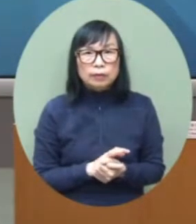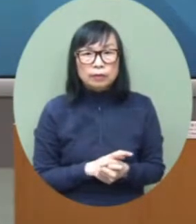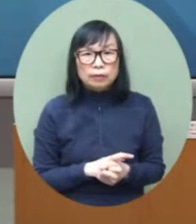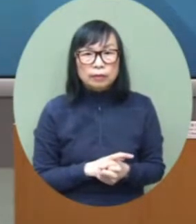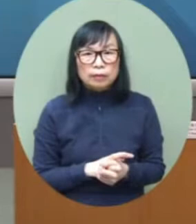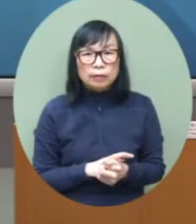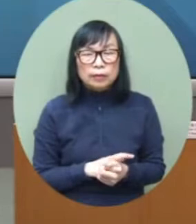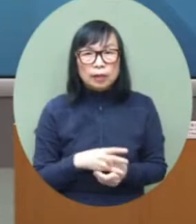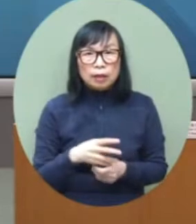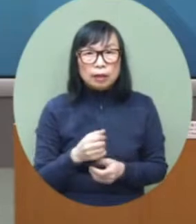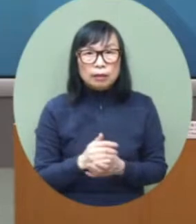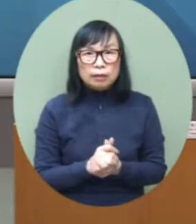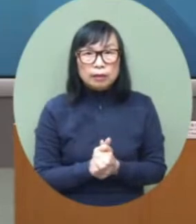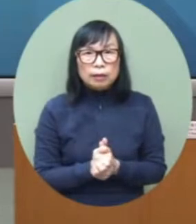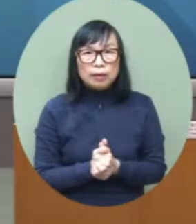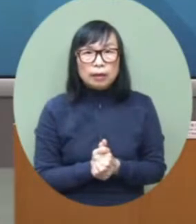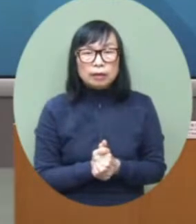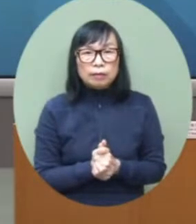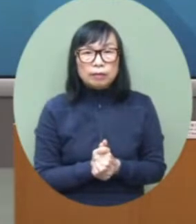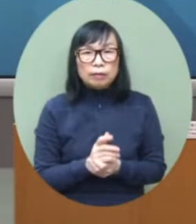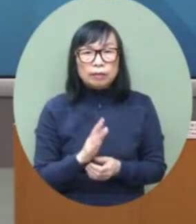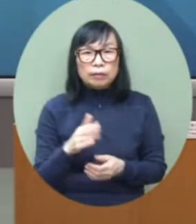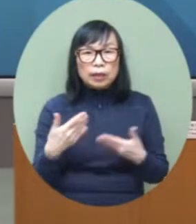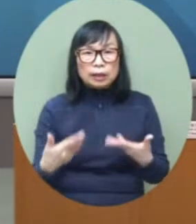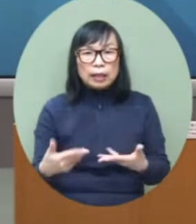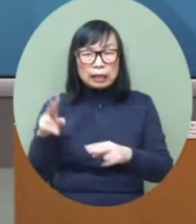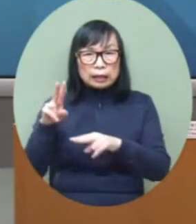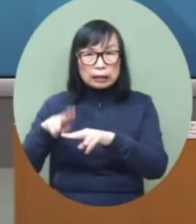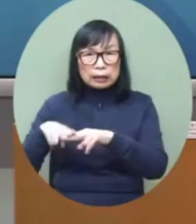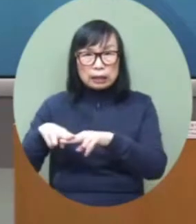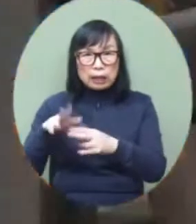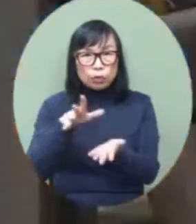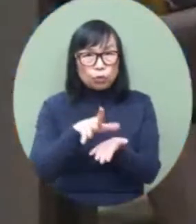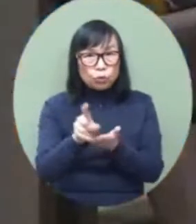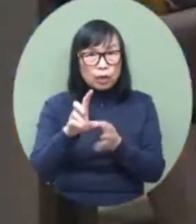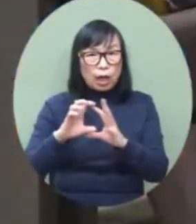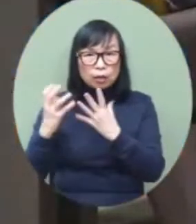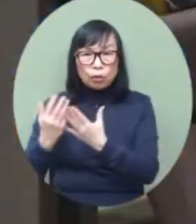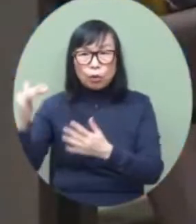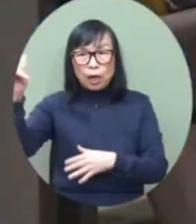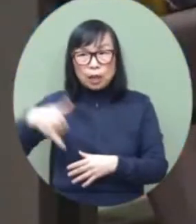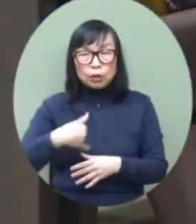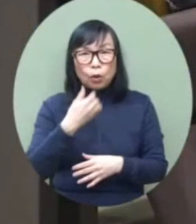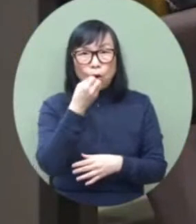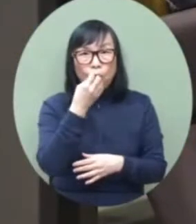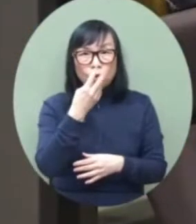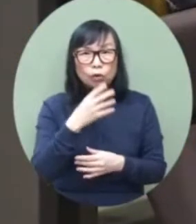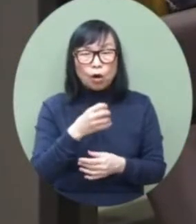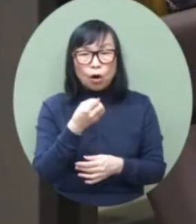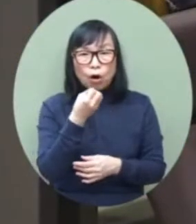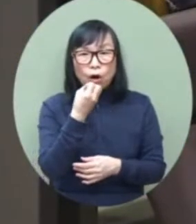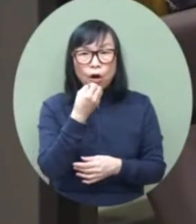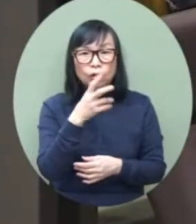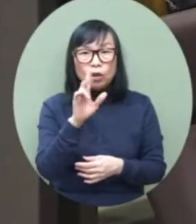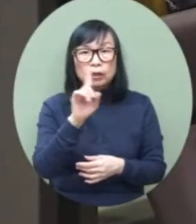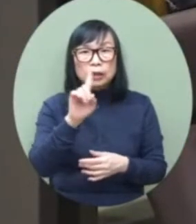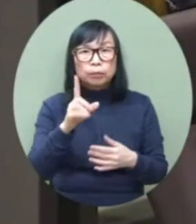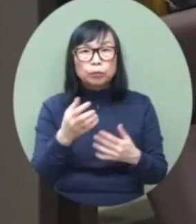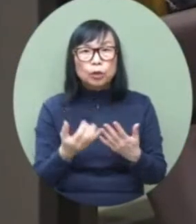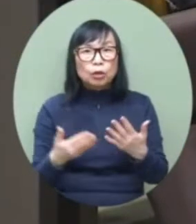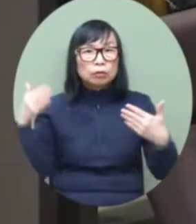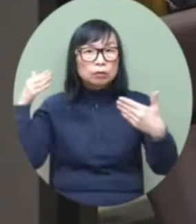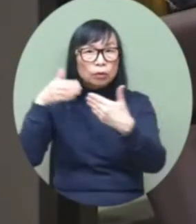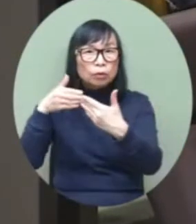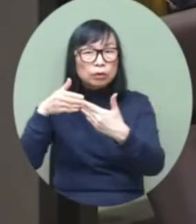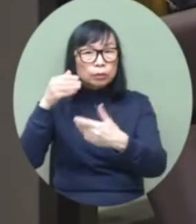Phoenix TV, the mainland government had sent a team to Hong Kong. So the